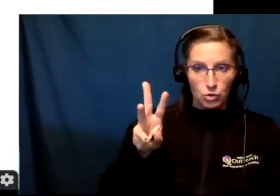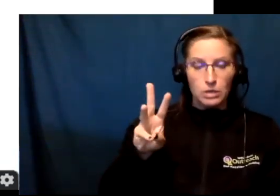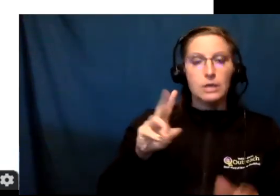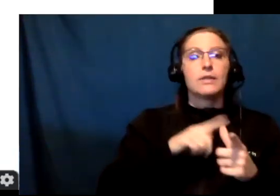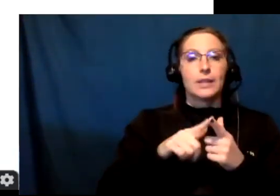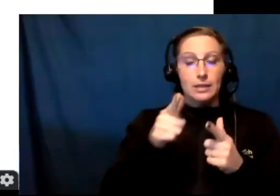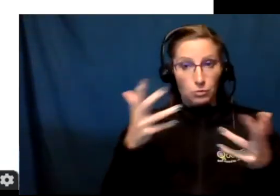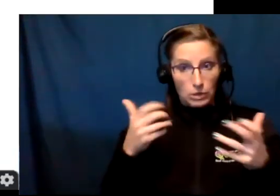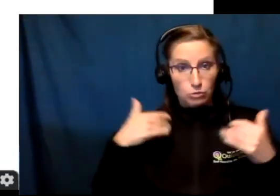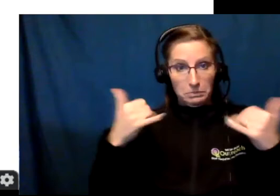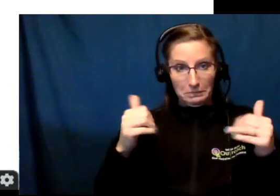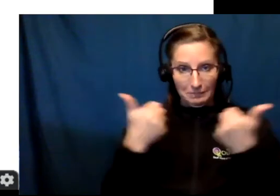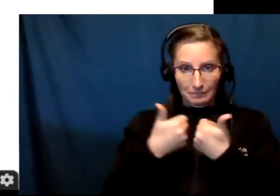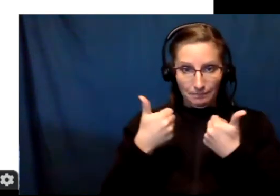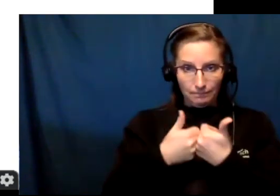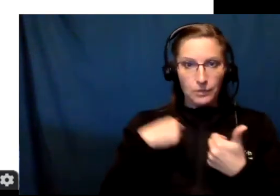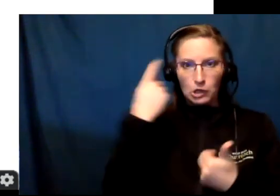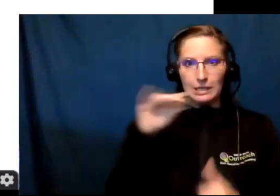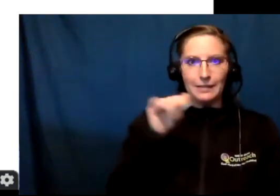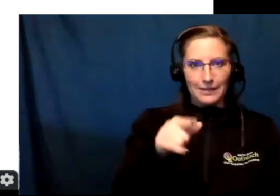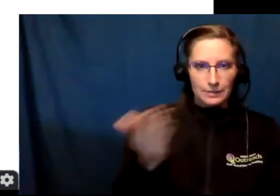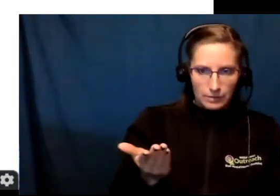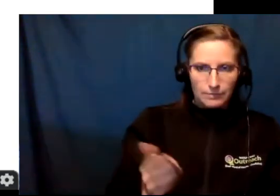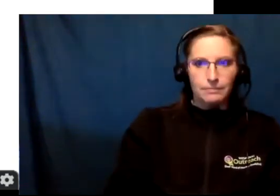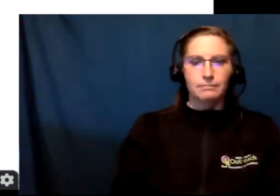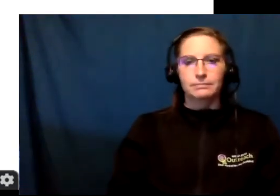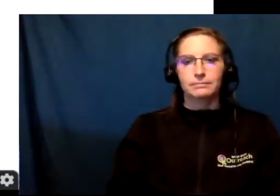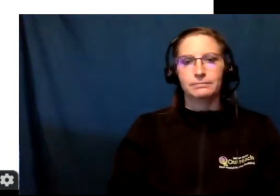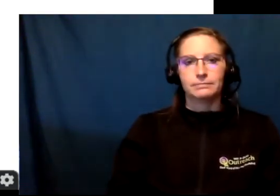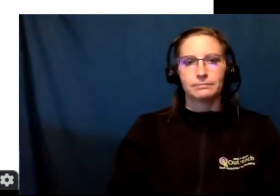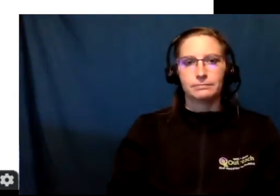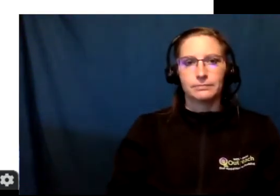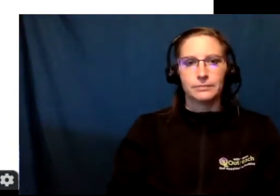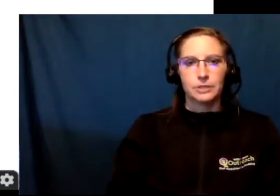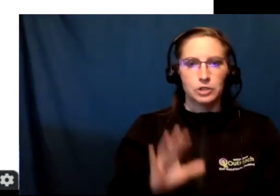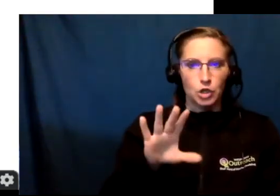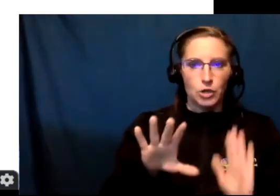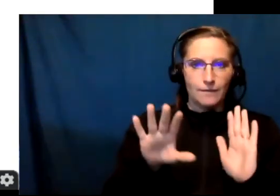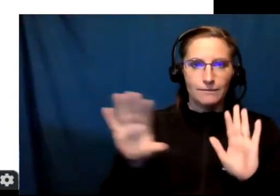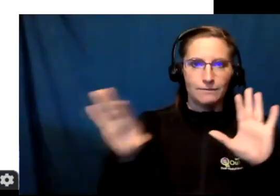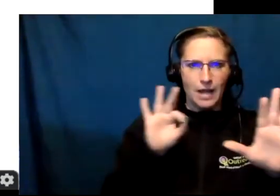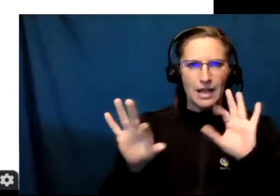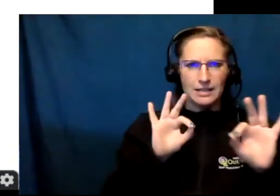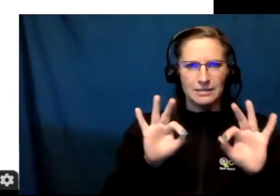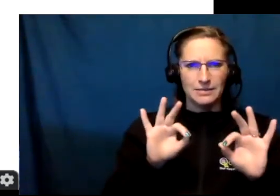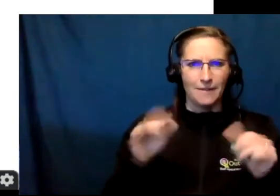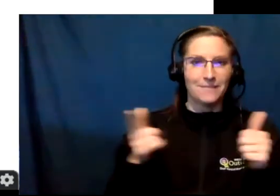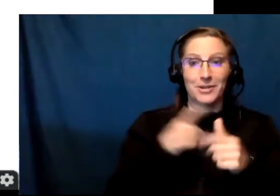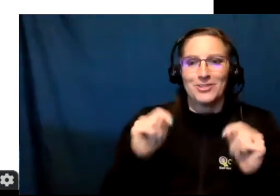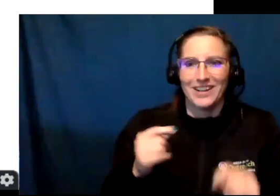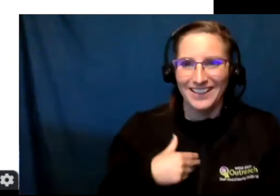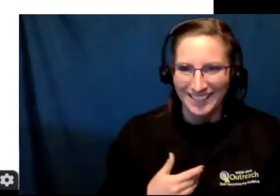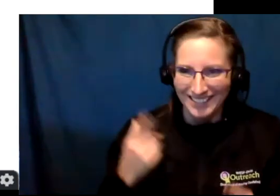game, now this is what it looks like. So you find okay, first try, I got